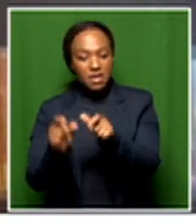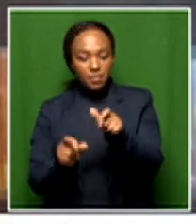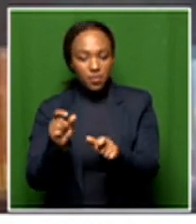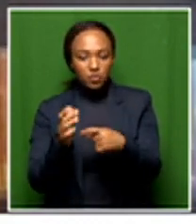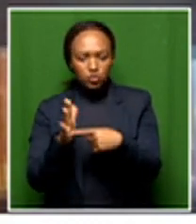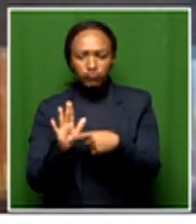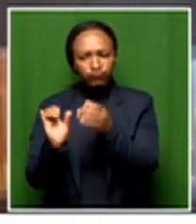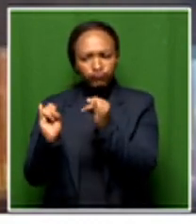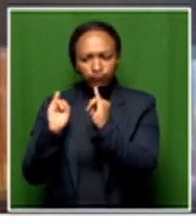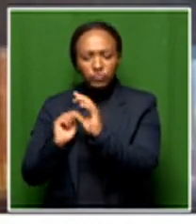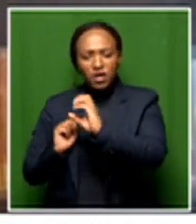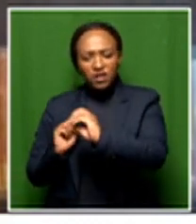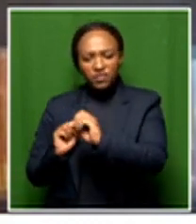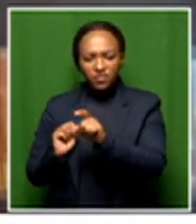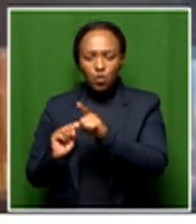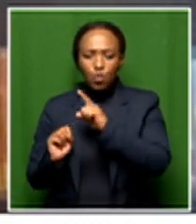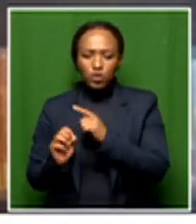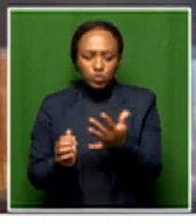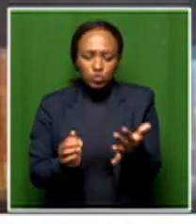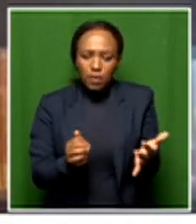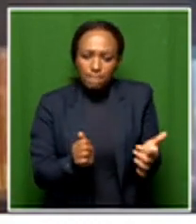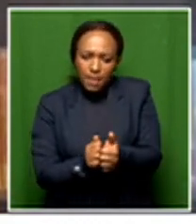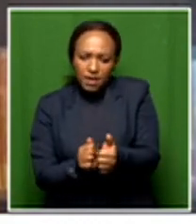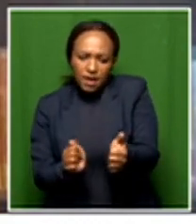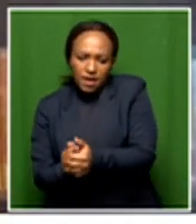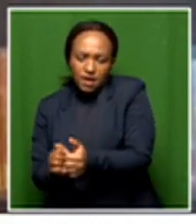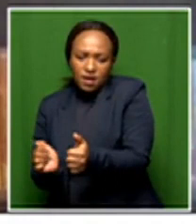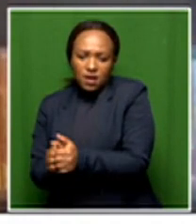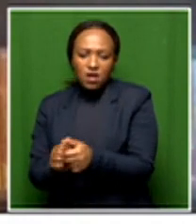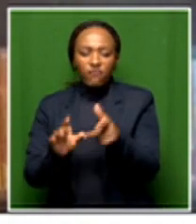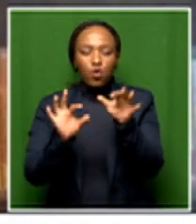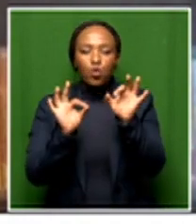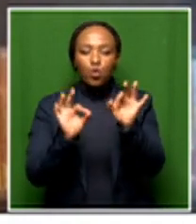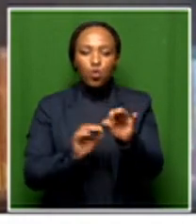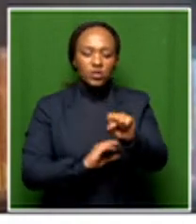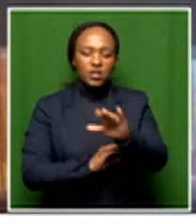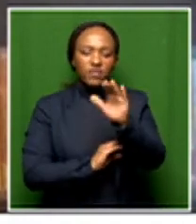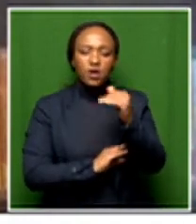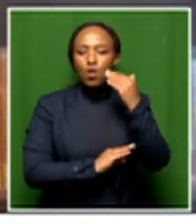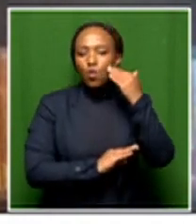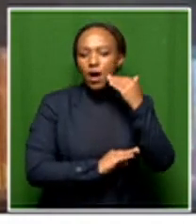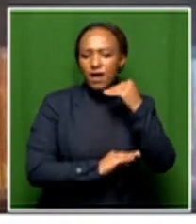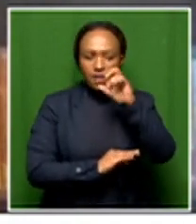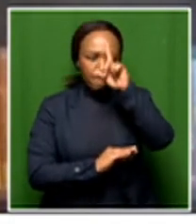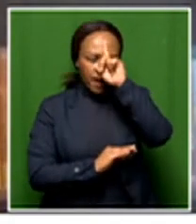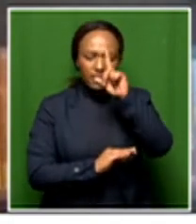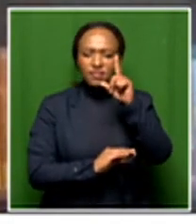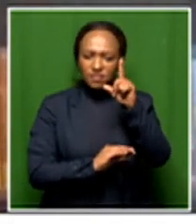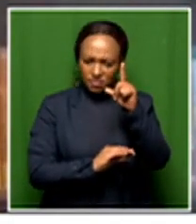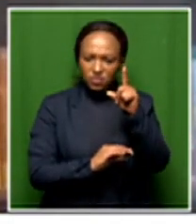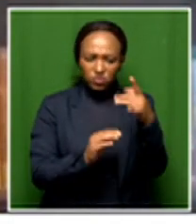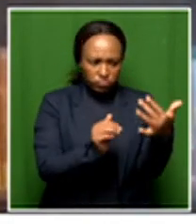are serious about partnering up with genuine South Africans, white and black, to build